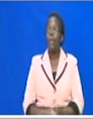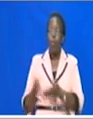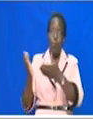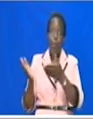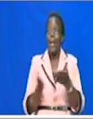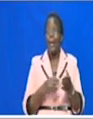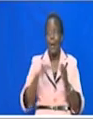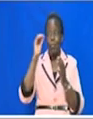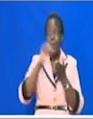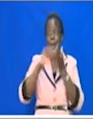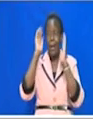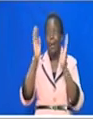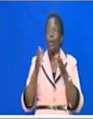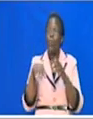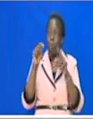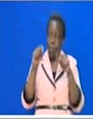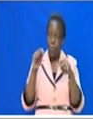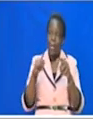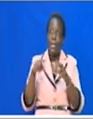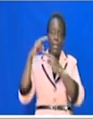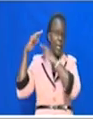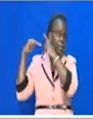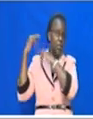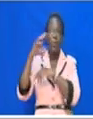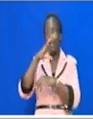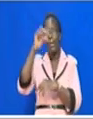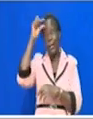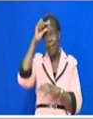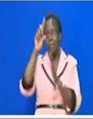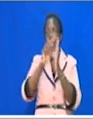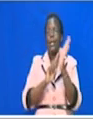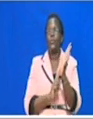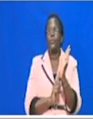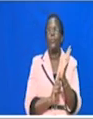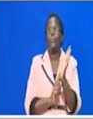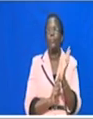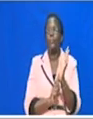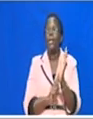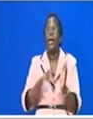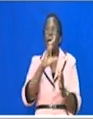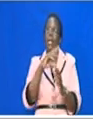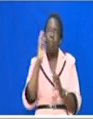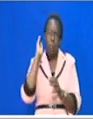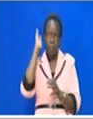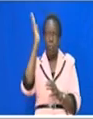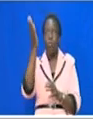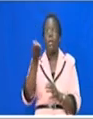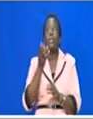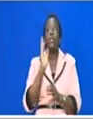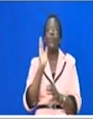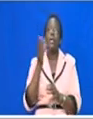Welcome, dear learner, to our today's history and government lesson, and our focus will be